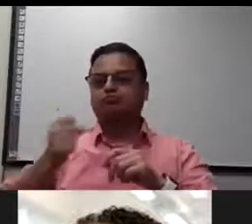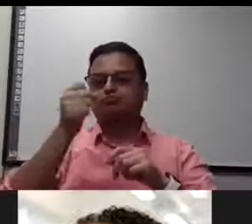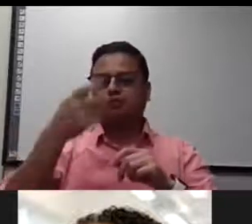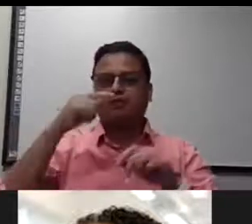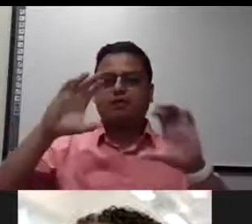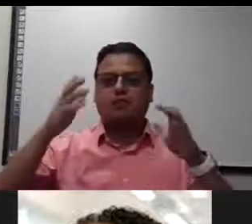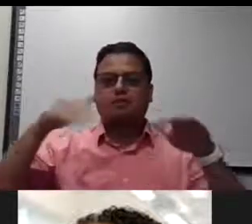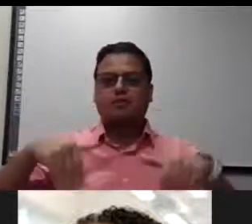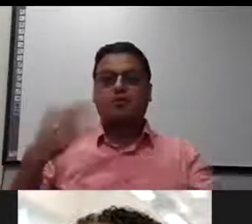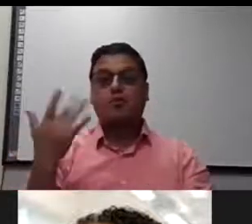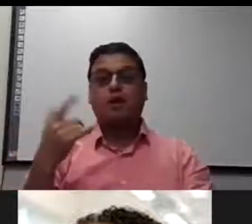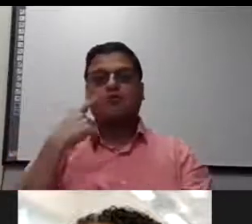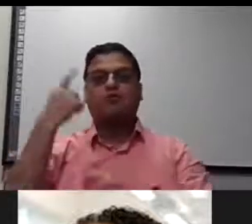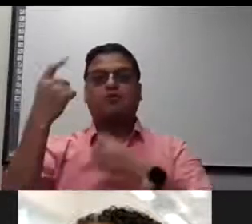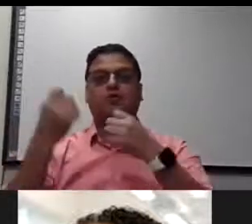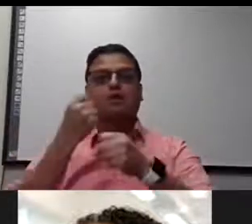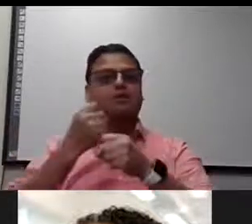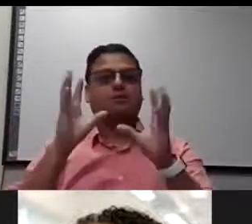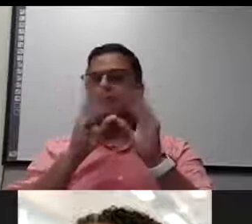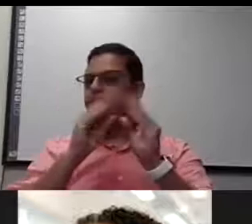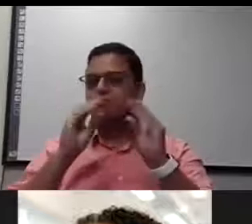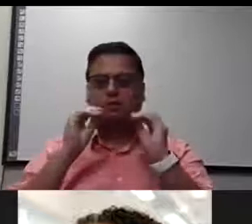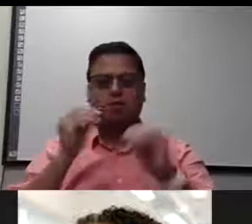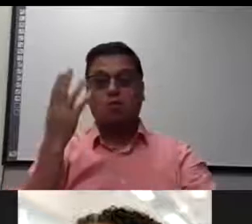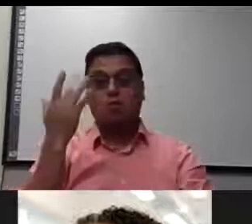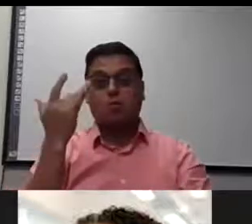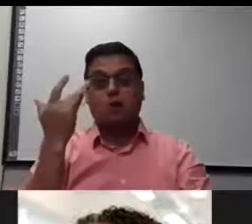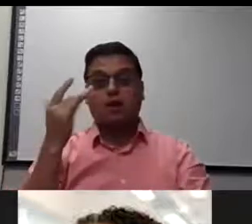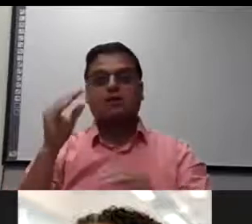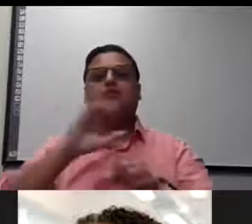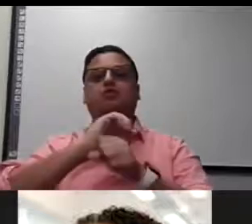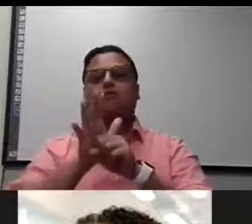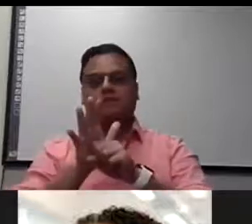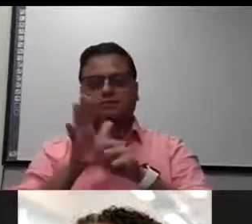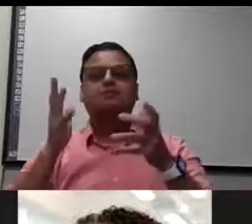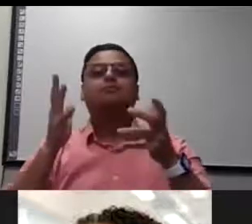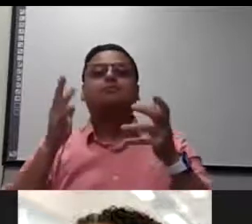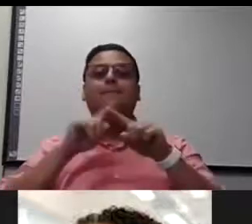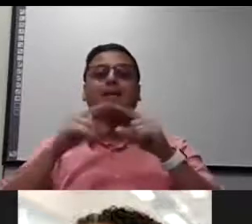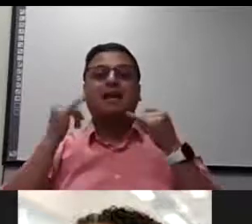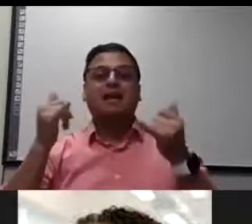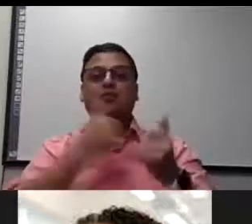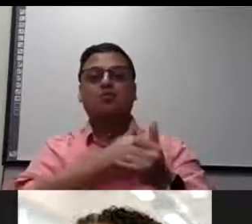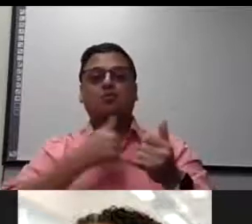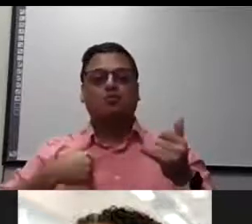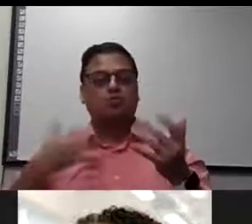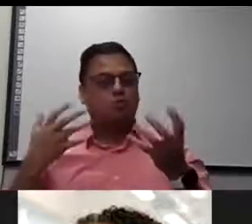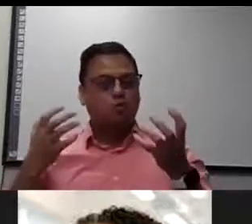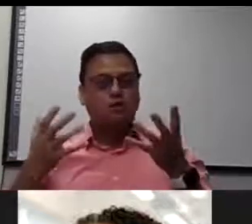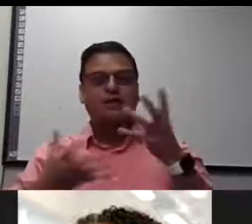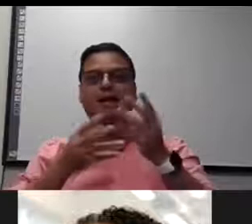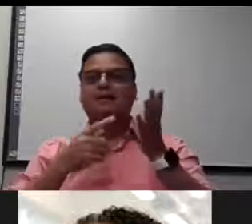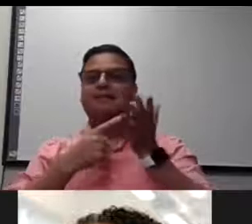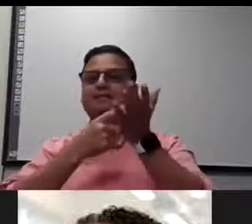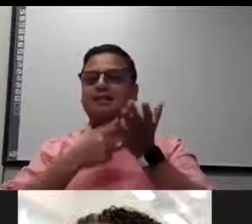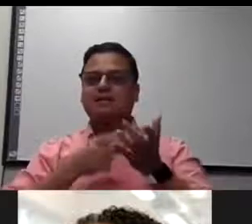were not meeting for the past year because of COVID. But when it comes time to it, we may want to actually have a discussion of who would like to attend